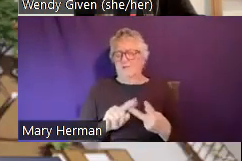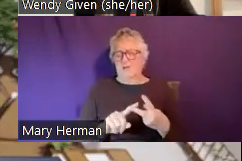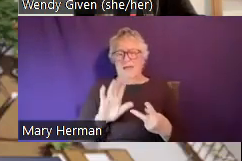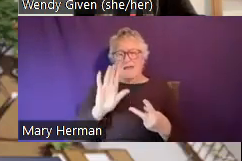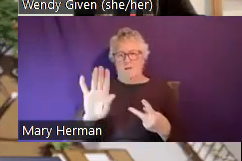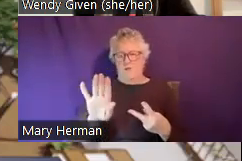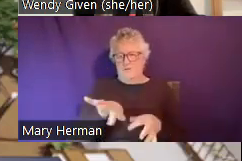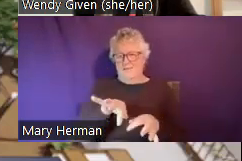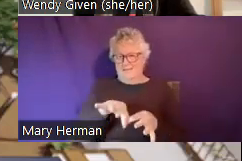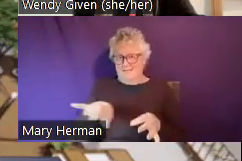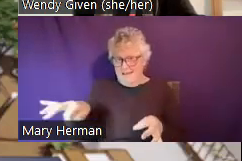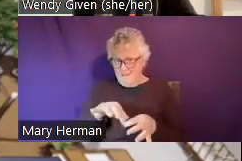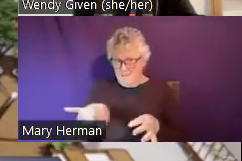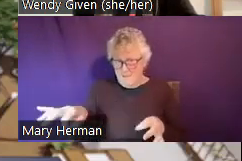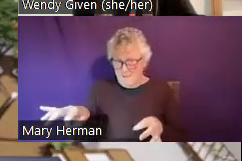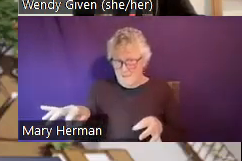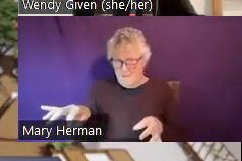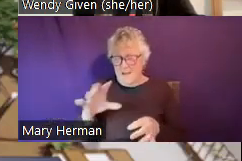what you might